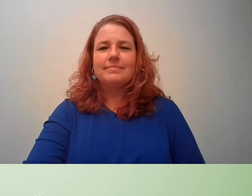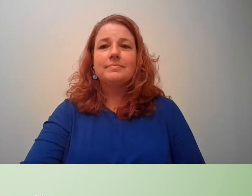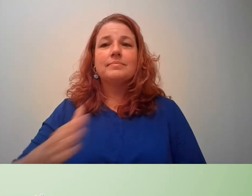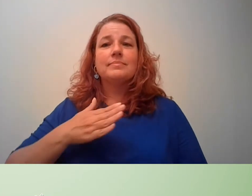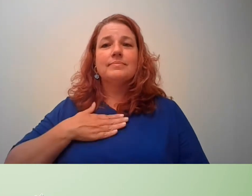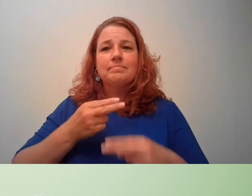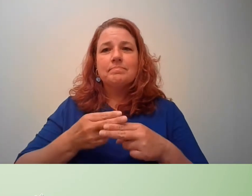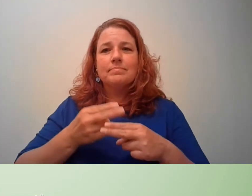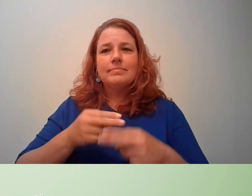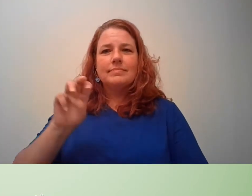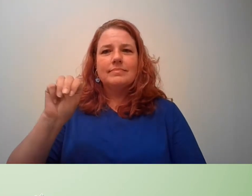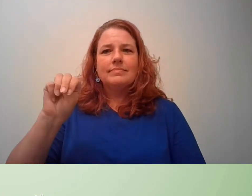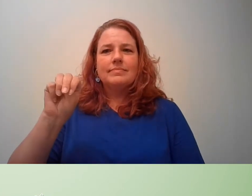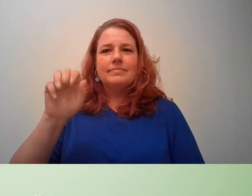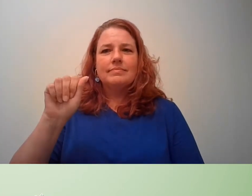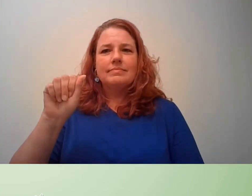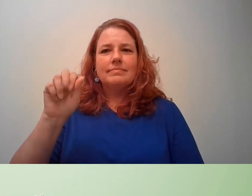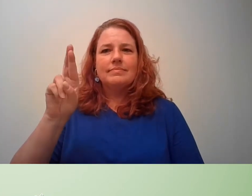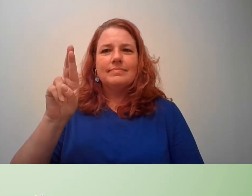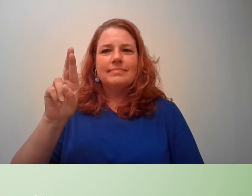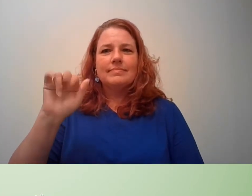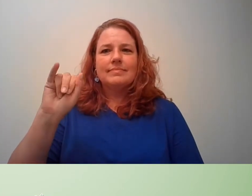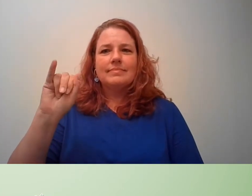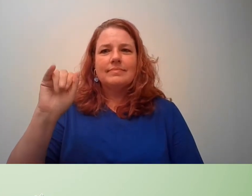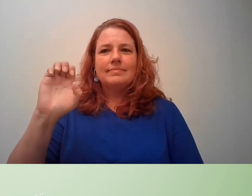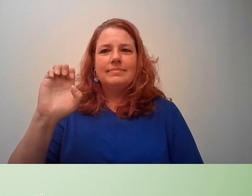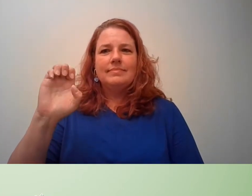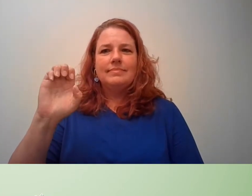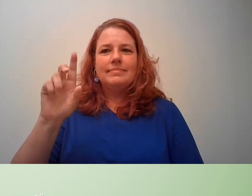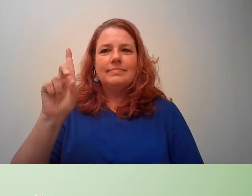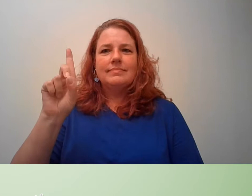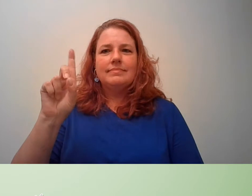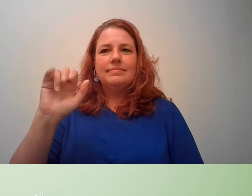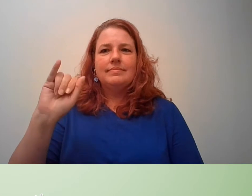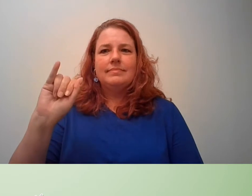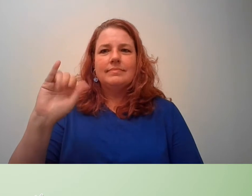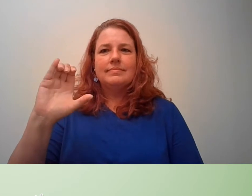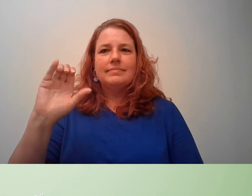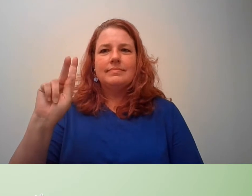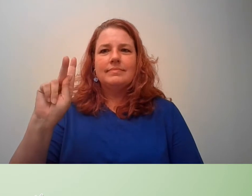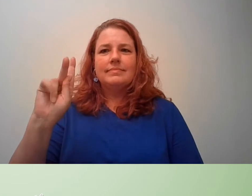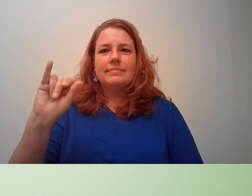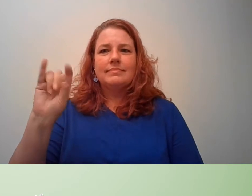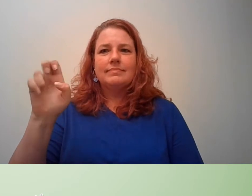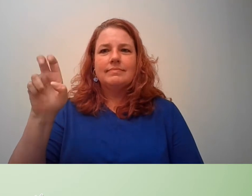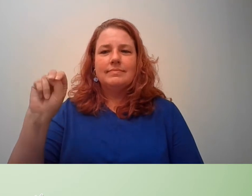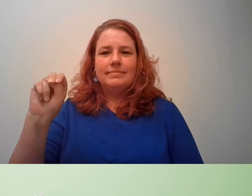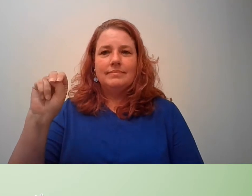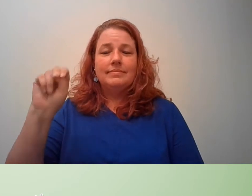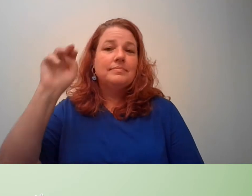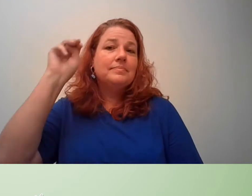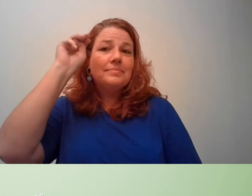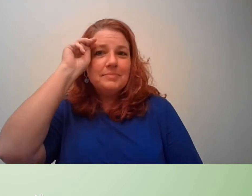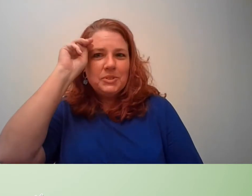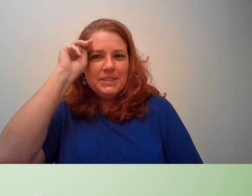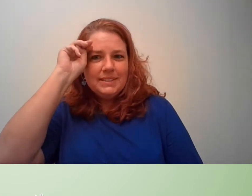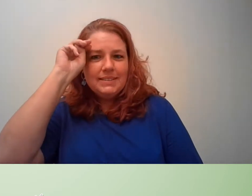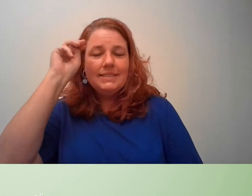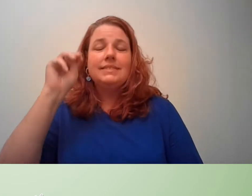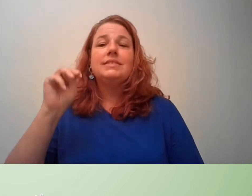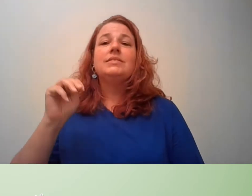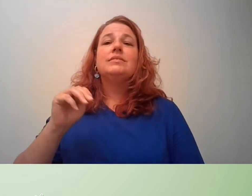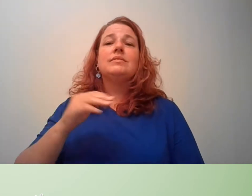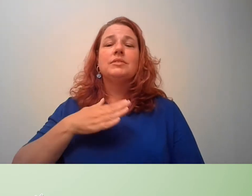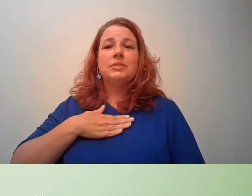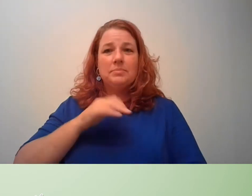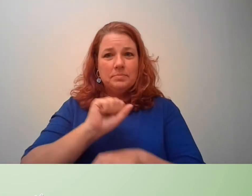My name is Marie Dickinson. I serve as GSD's Title I Coordinator and Family Engagement Coordinator. If you have any